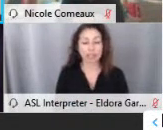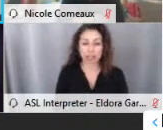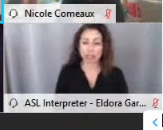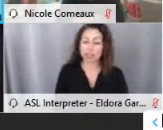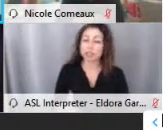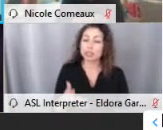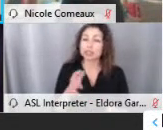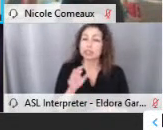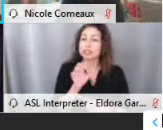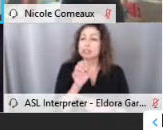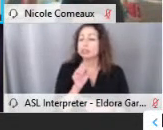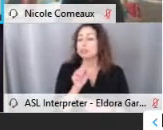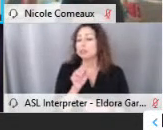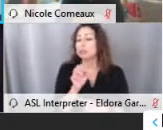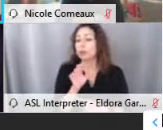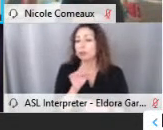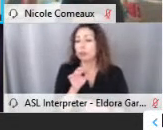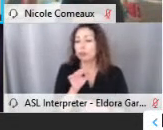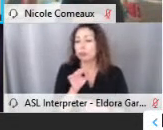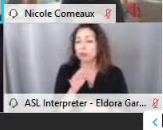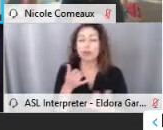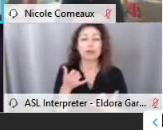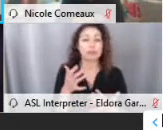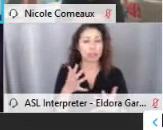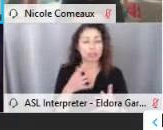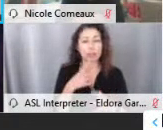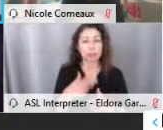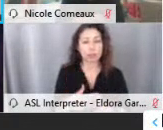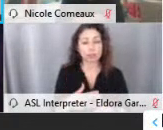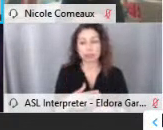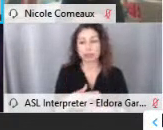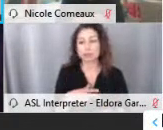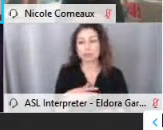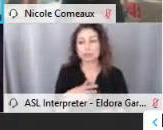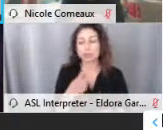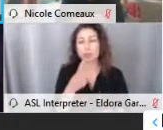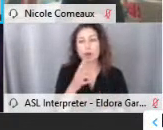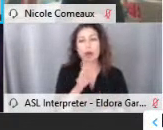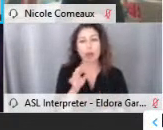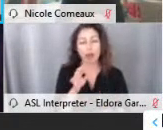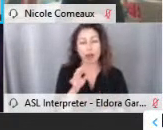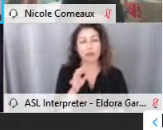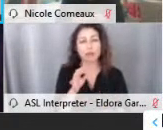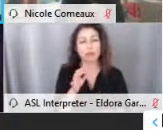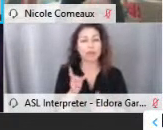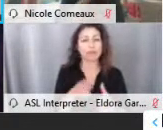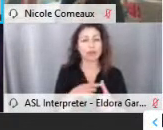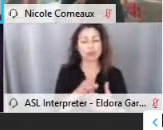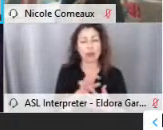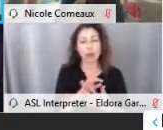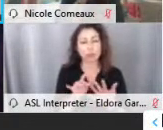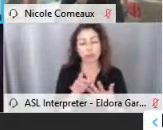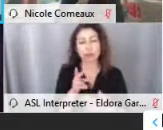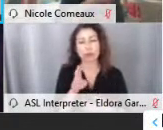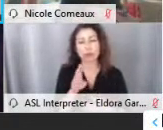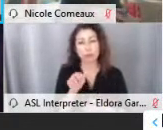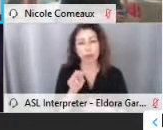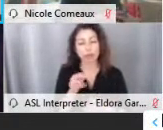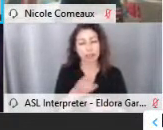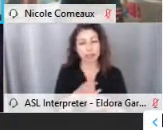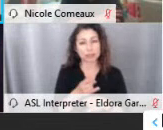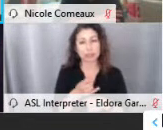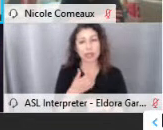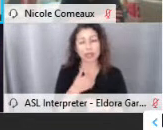And so, as I mentioned, one of the first options that we had the Urban Institute look at was